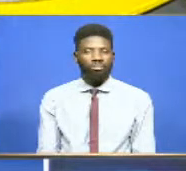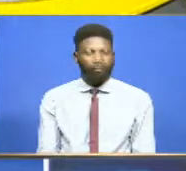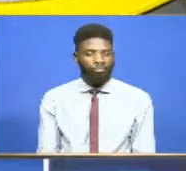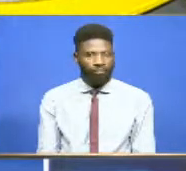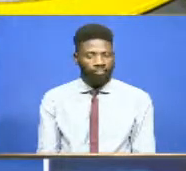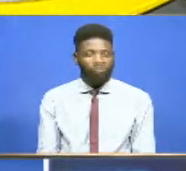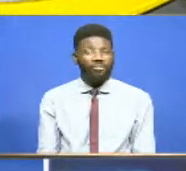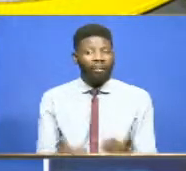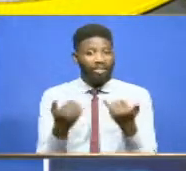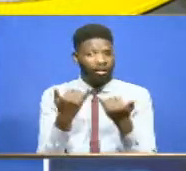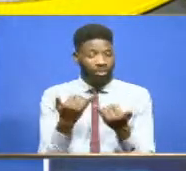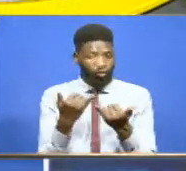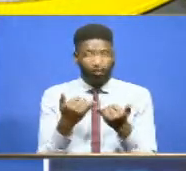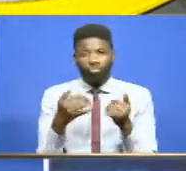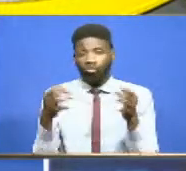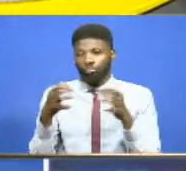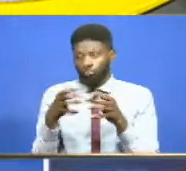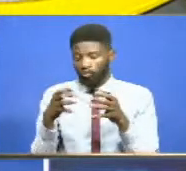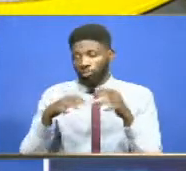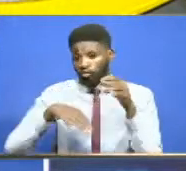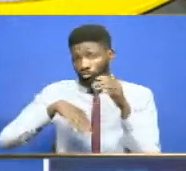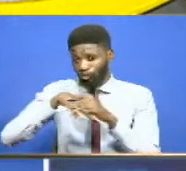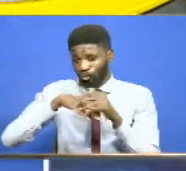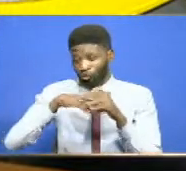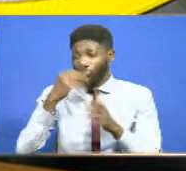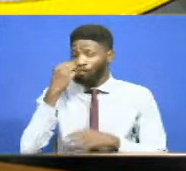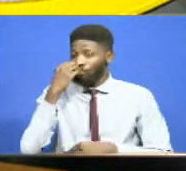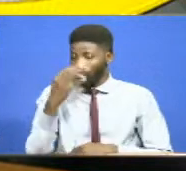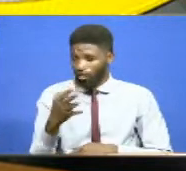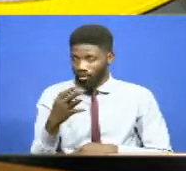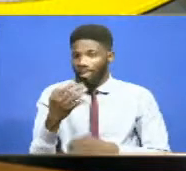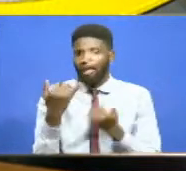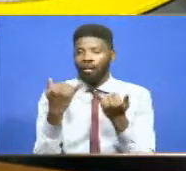Na mpenzi wa soka, na sasa zimesalia takriban